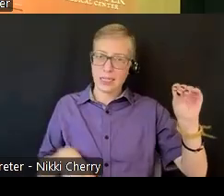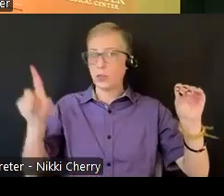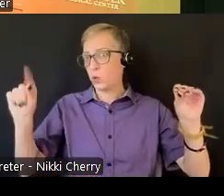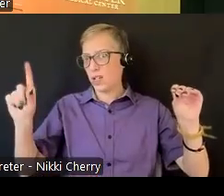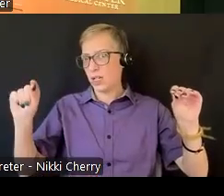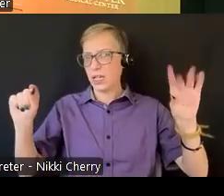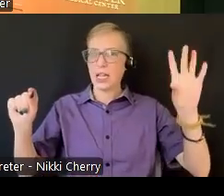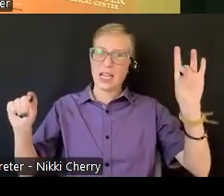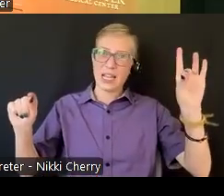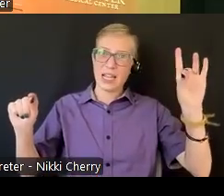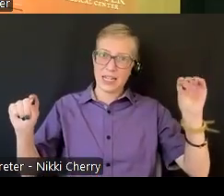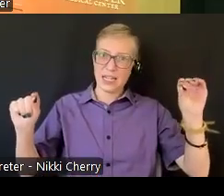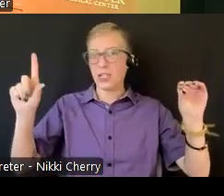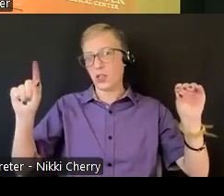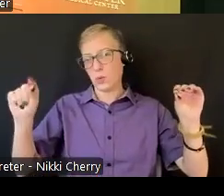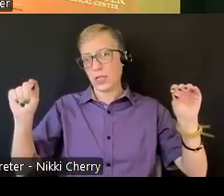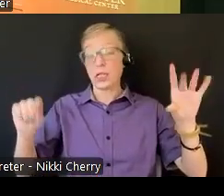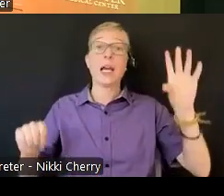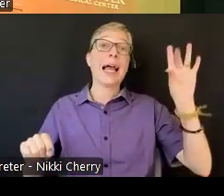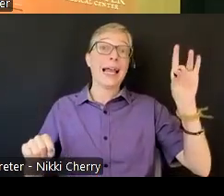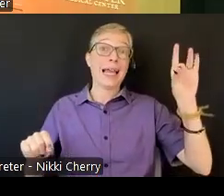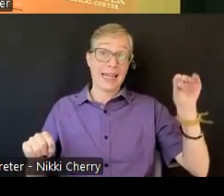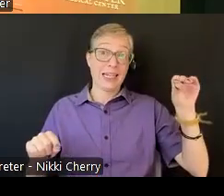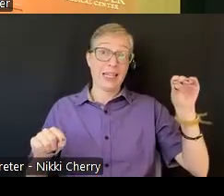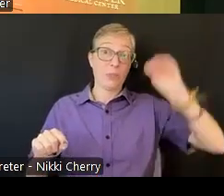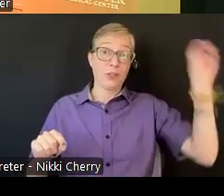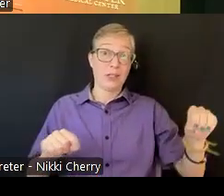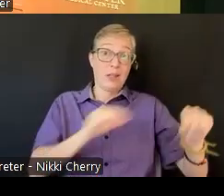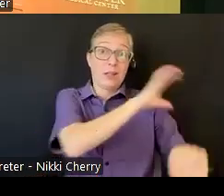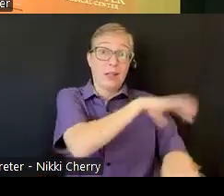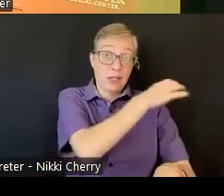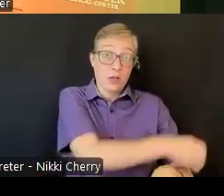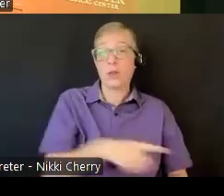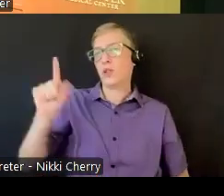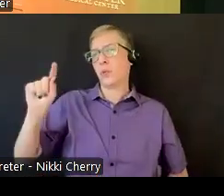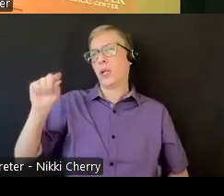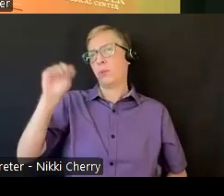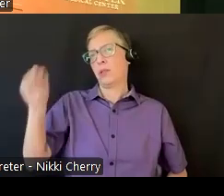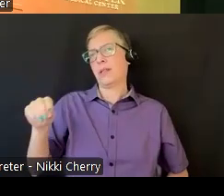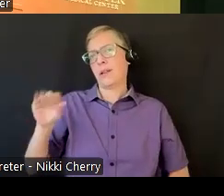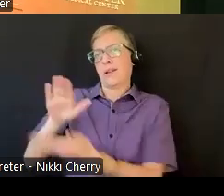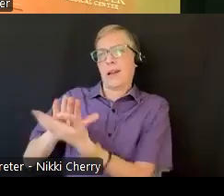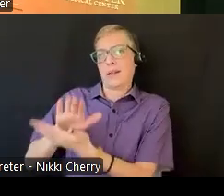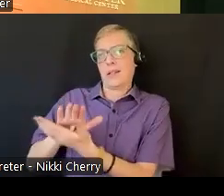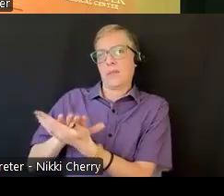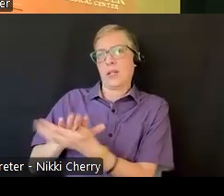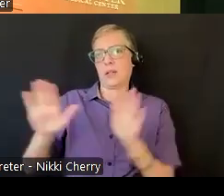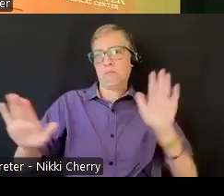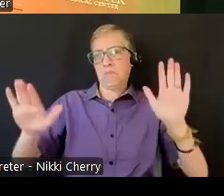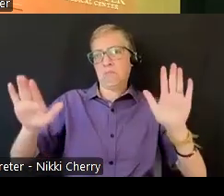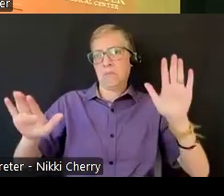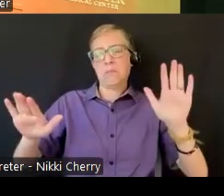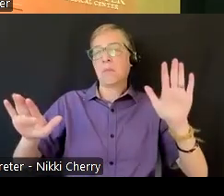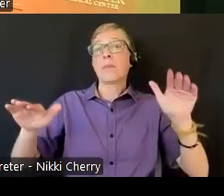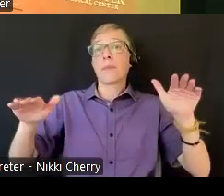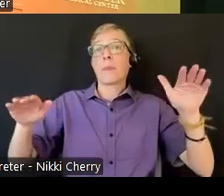80% clinical and about 20% academic. Well, it's the balance has now